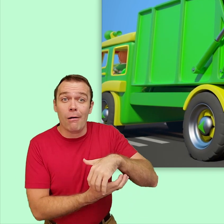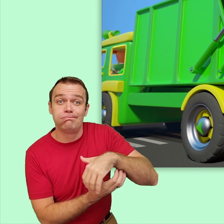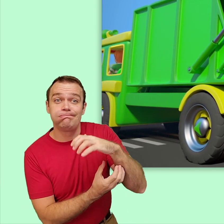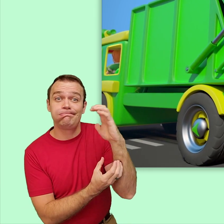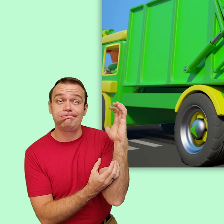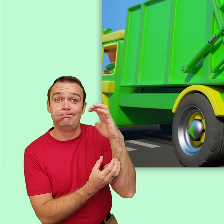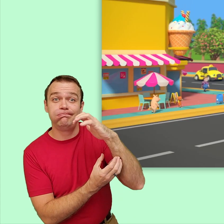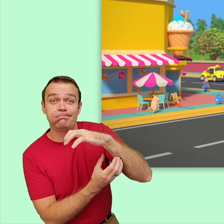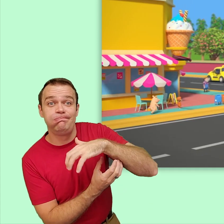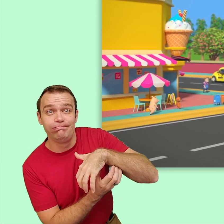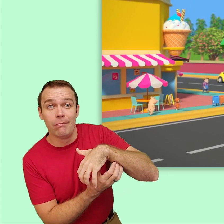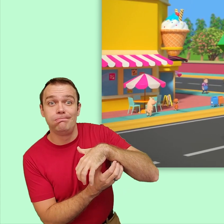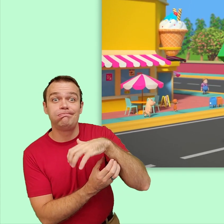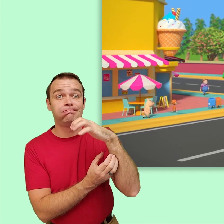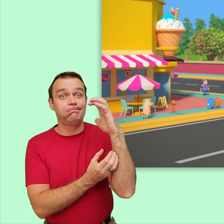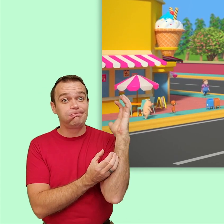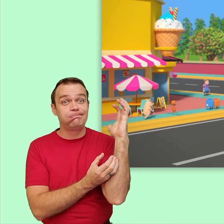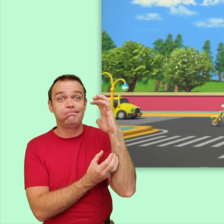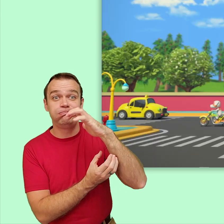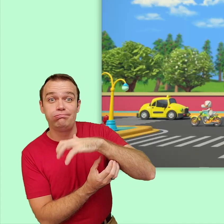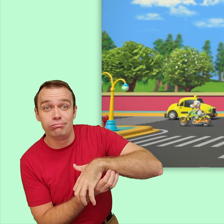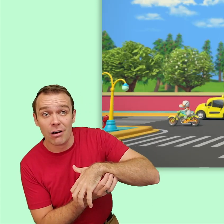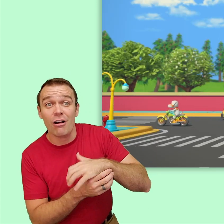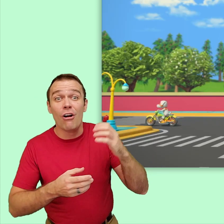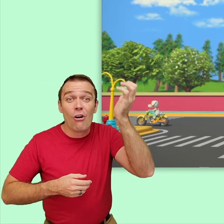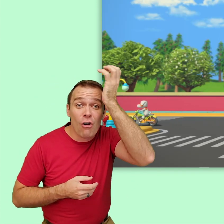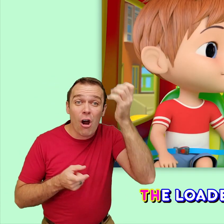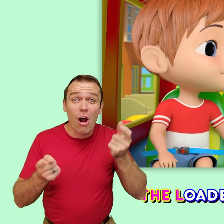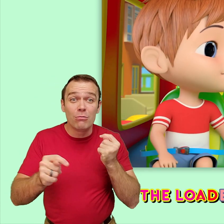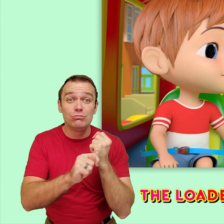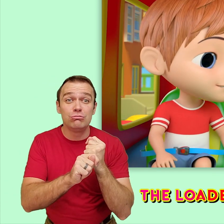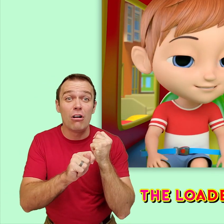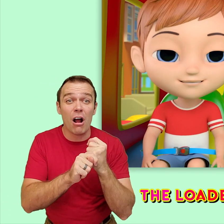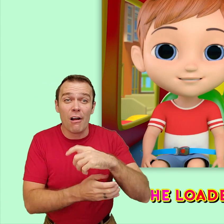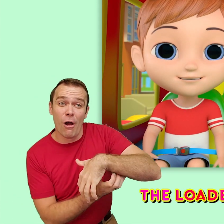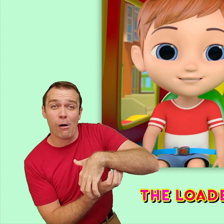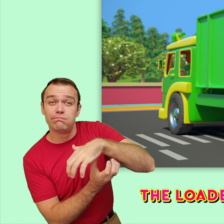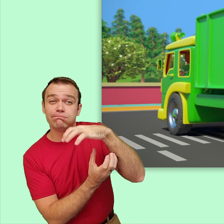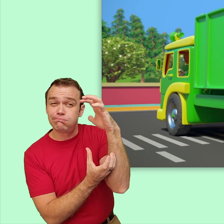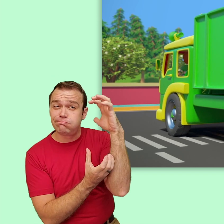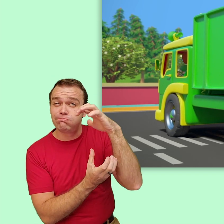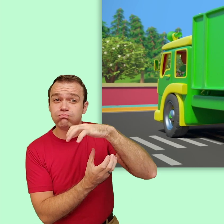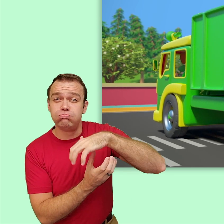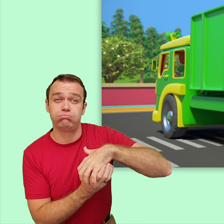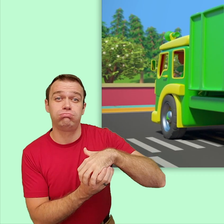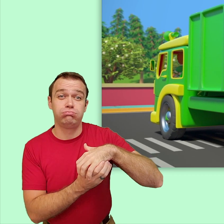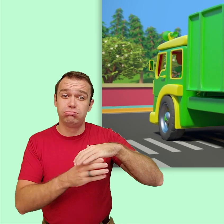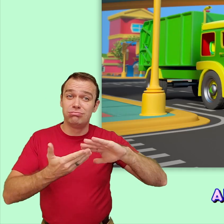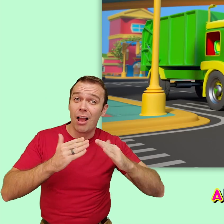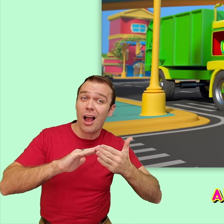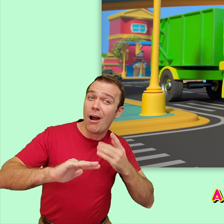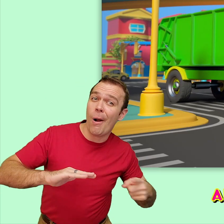and down, up and down, up and down. The loader on the garbage truck goes up and